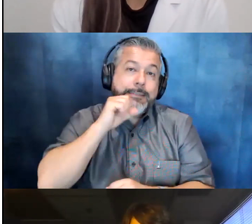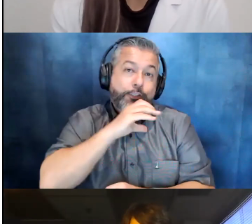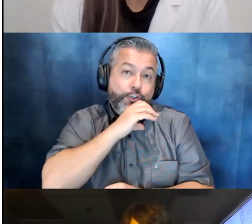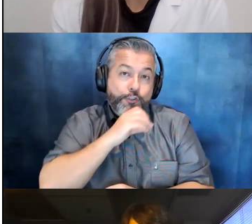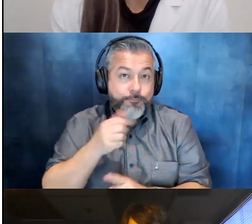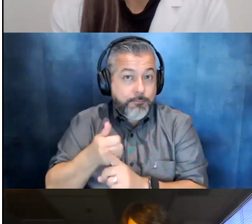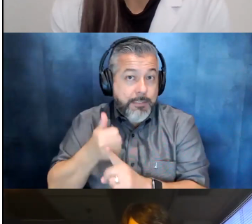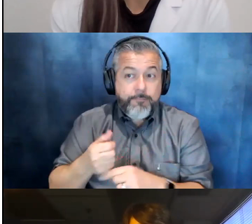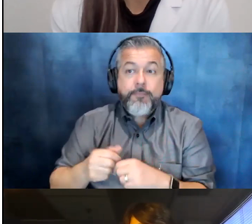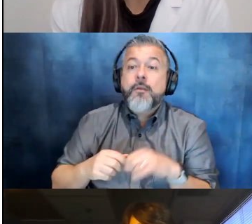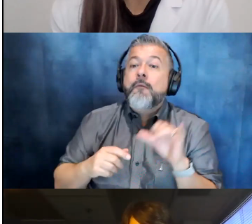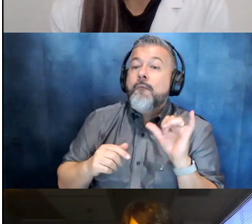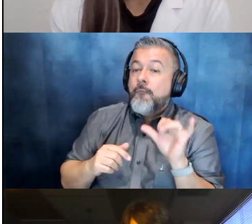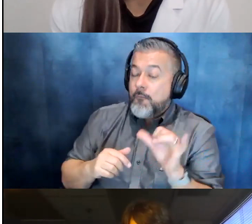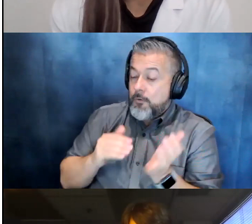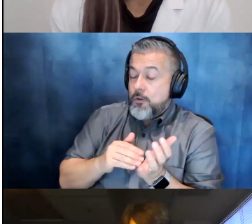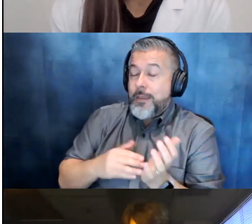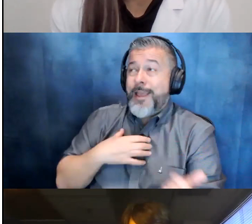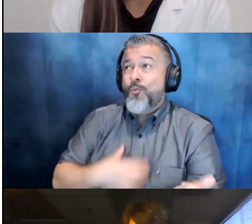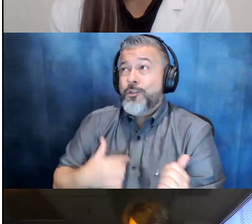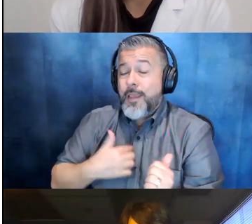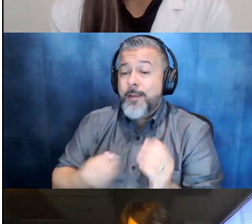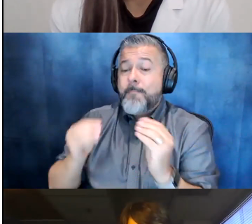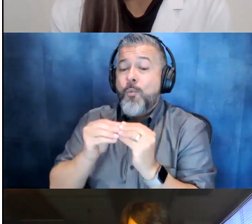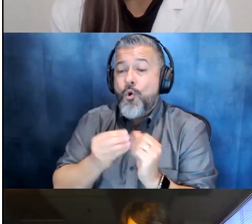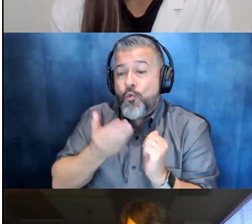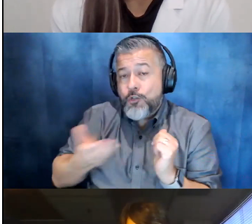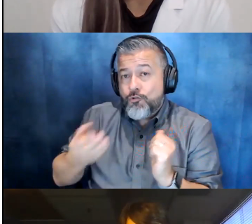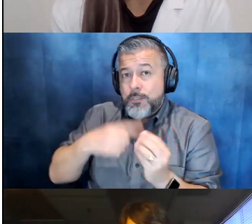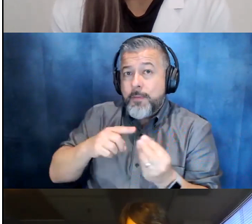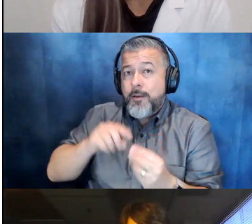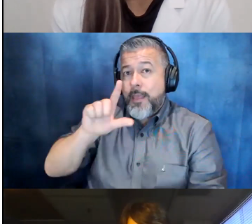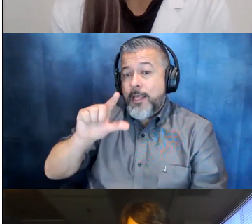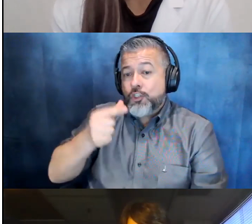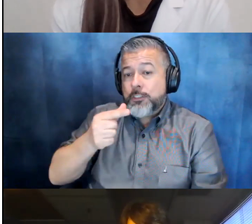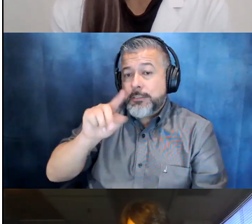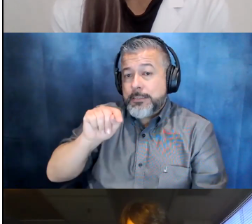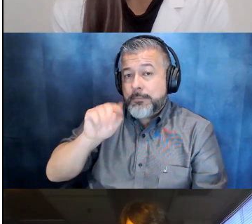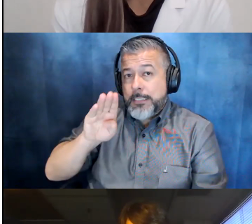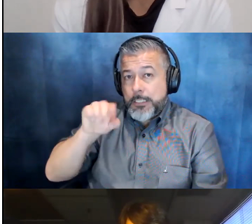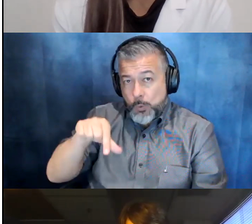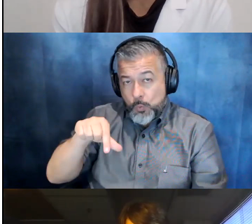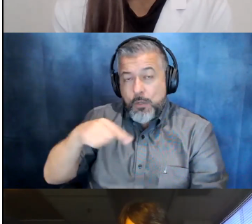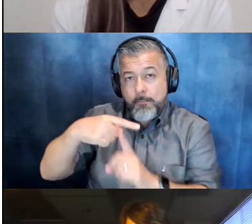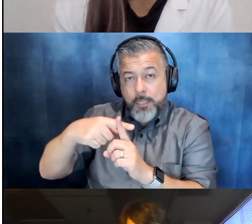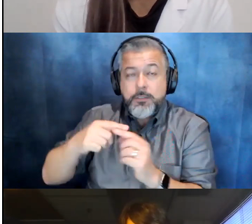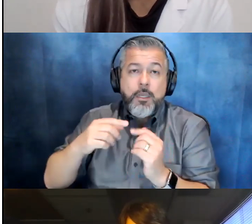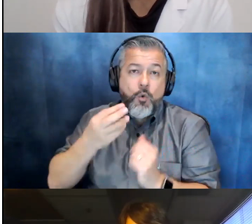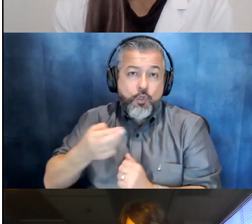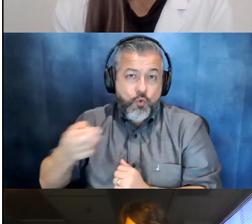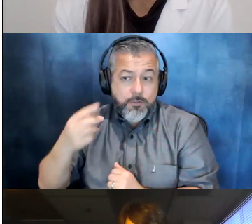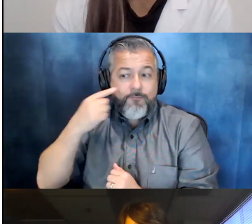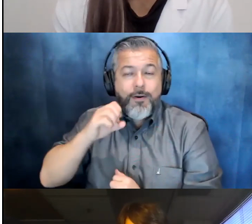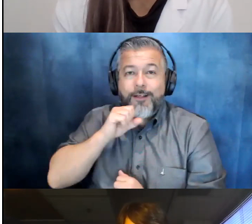Oh, I wish I had more resources on that. I'm starting to build my list of